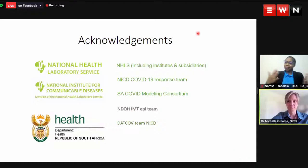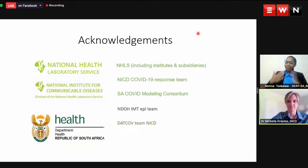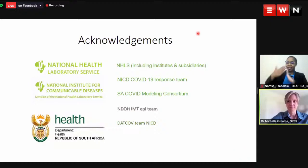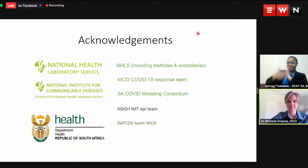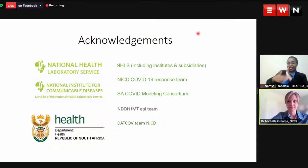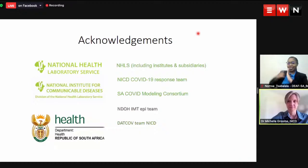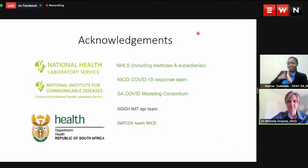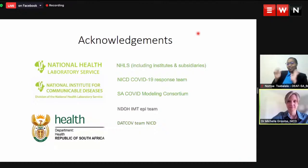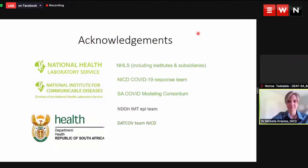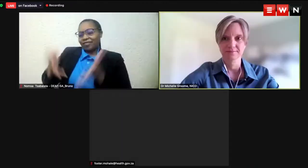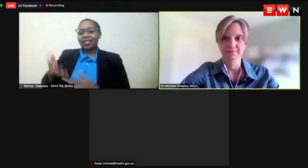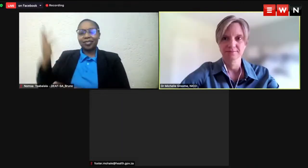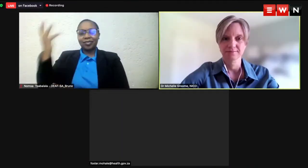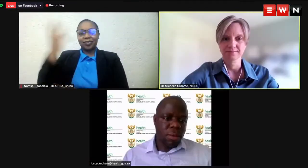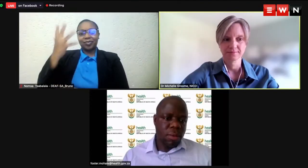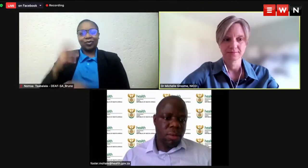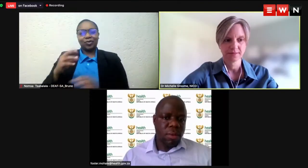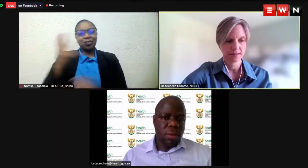present.